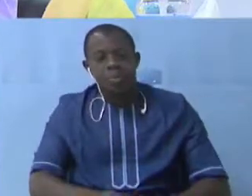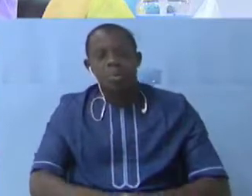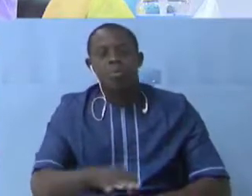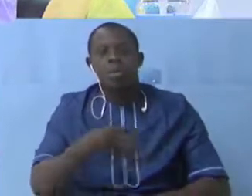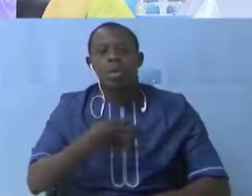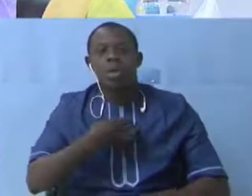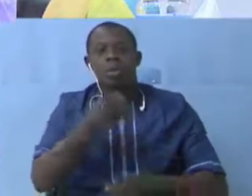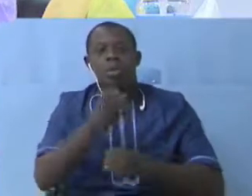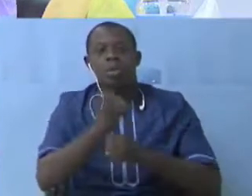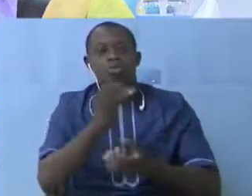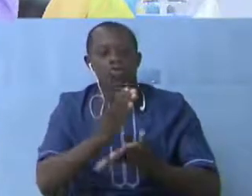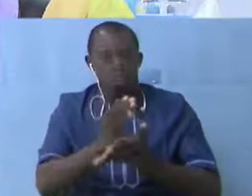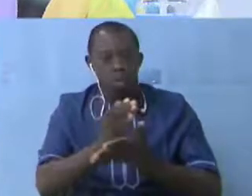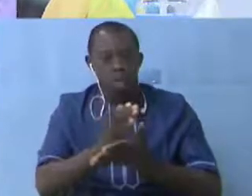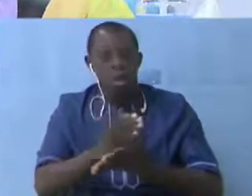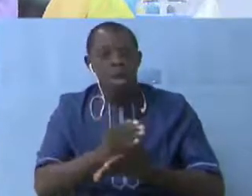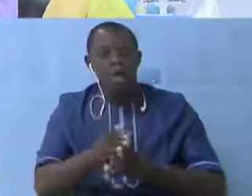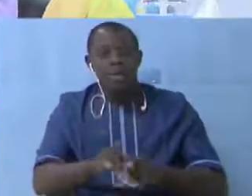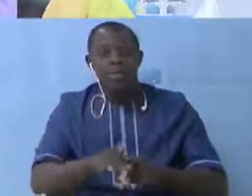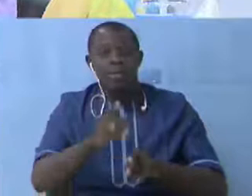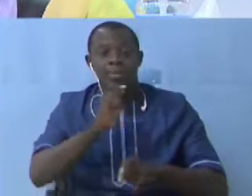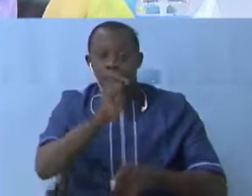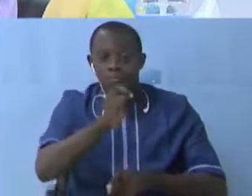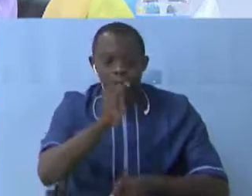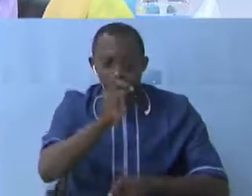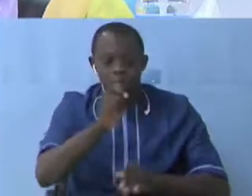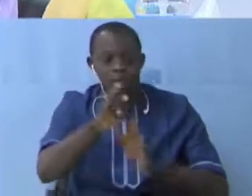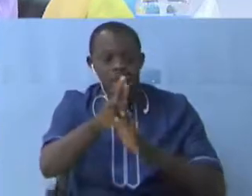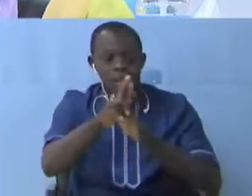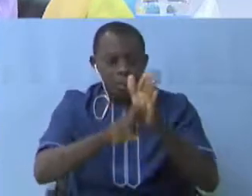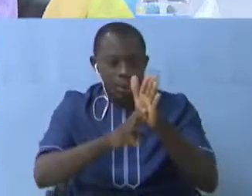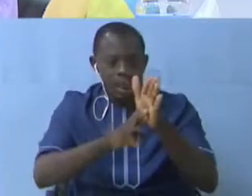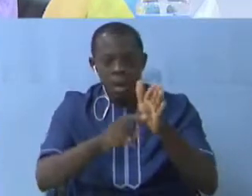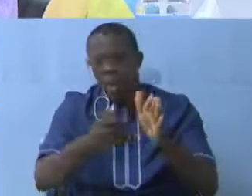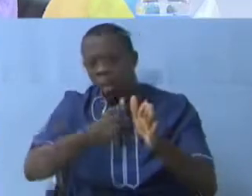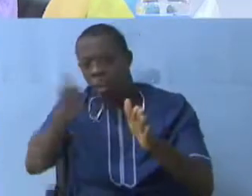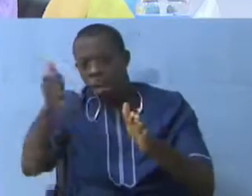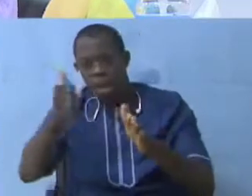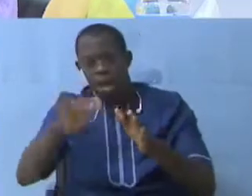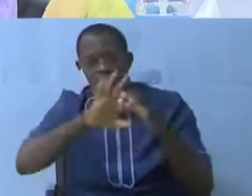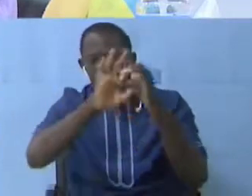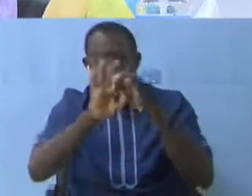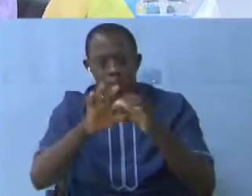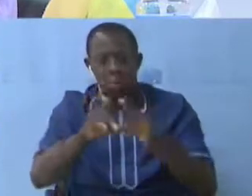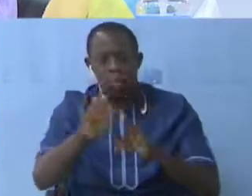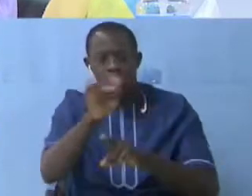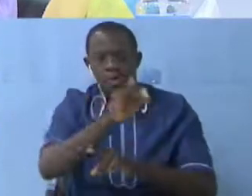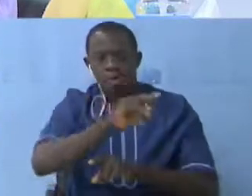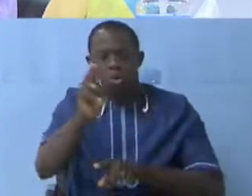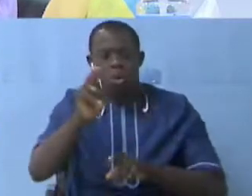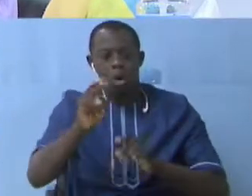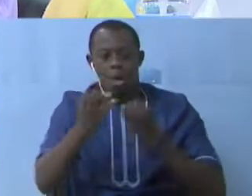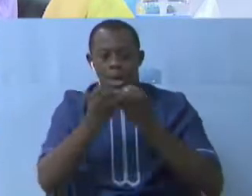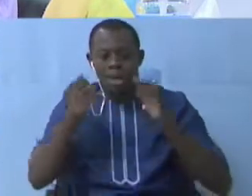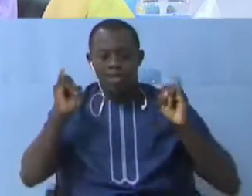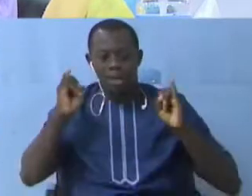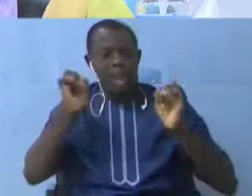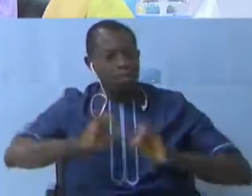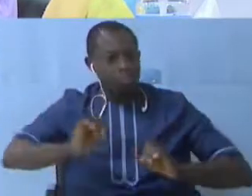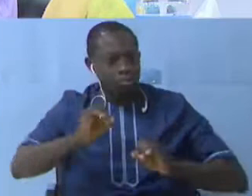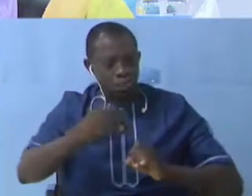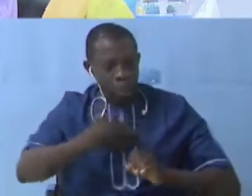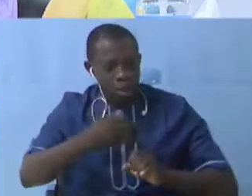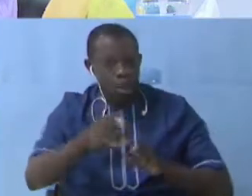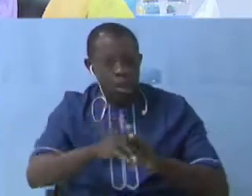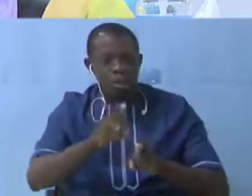ensure that they register through a body that was not independent. pour gis ne daal binduñ ci buntu boo xam ne ni